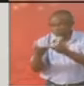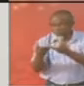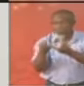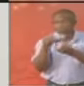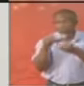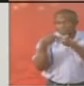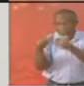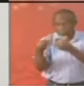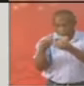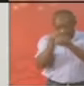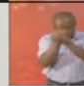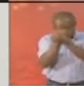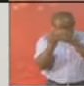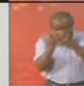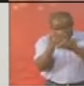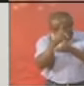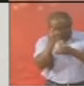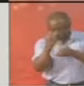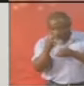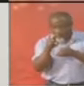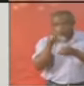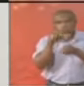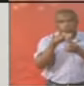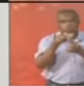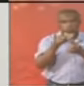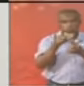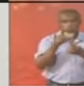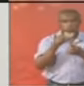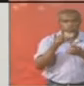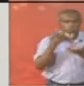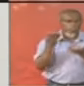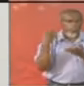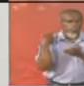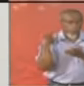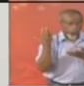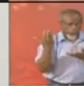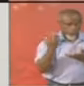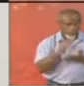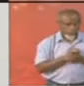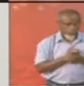to a follow-up from Wired 868, please.